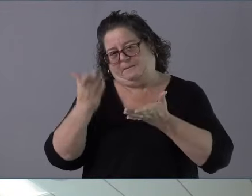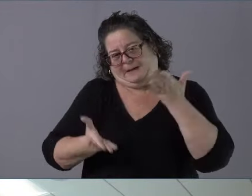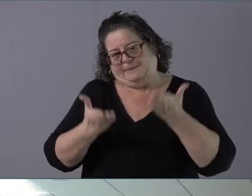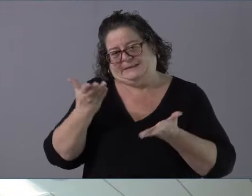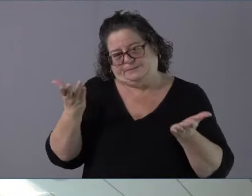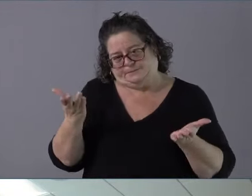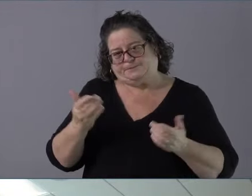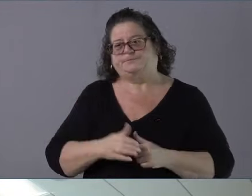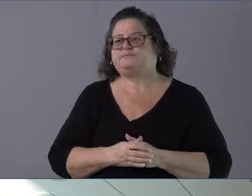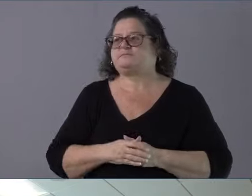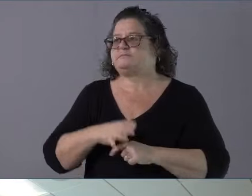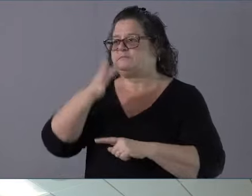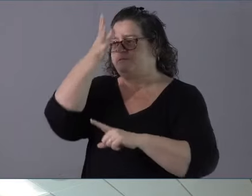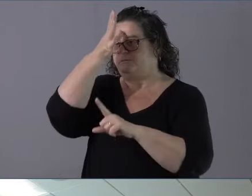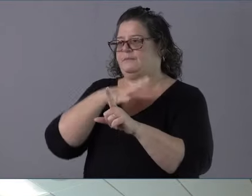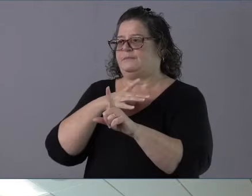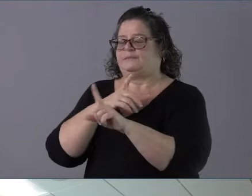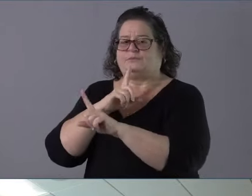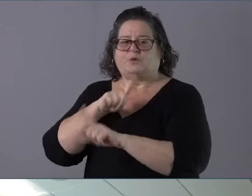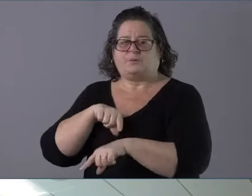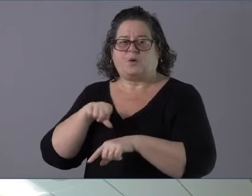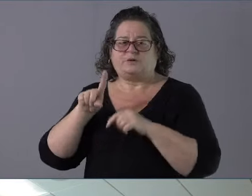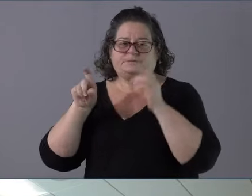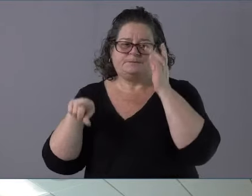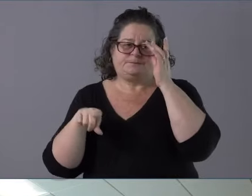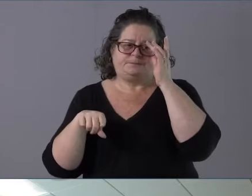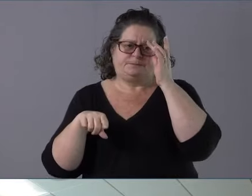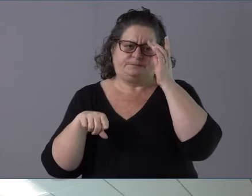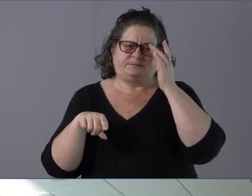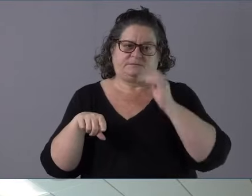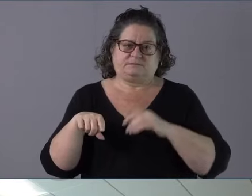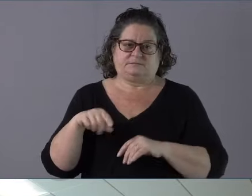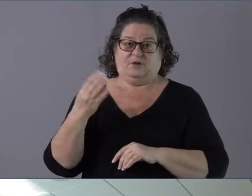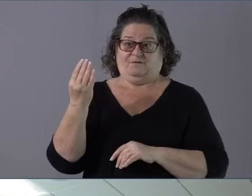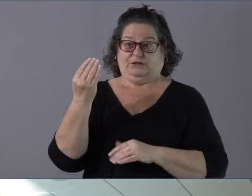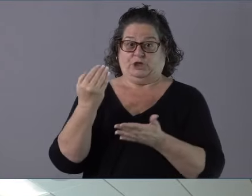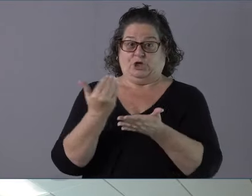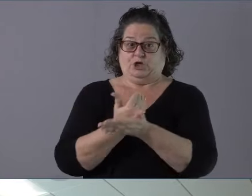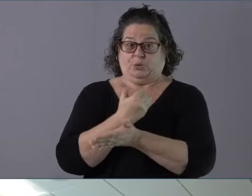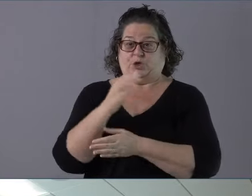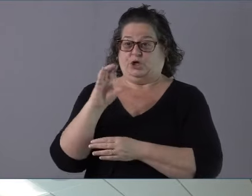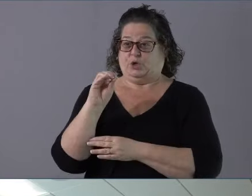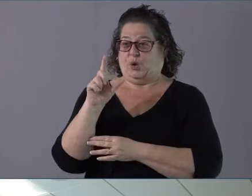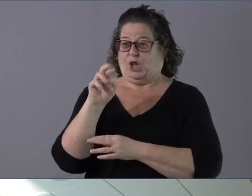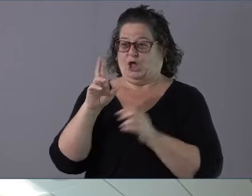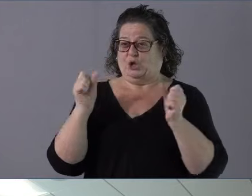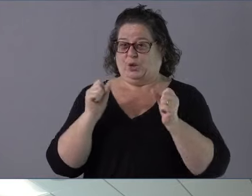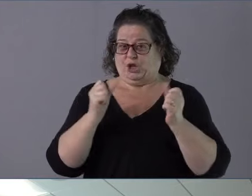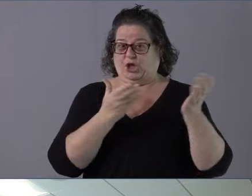Thank you, Governor. With the county officials ordering those 14 coolers, they're saying they're worried about a clog,